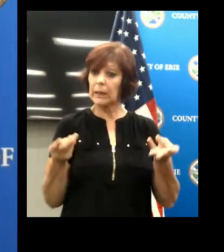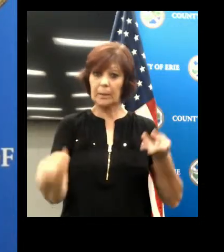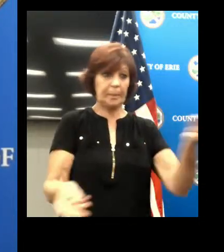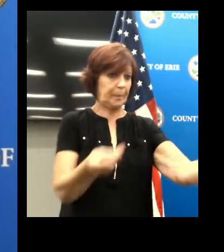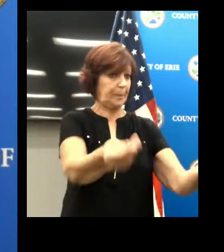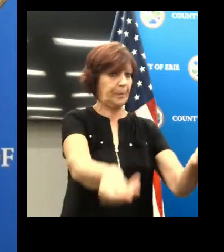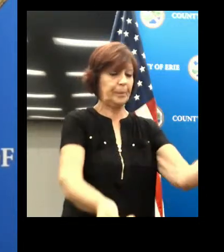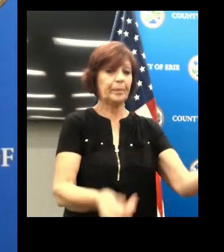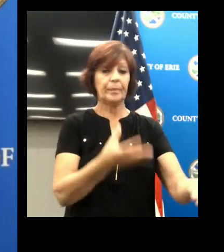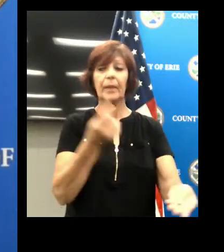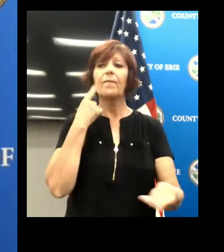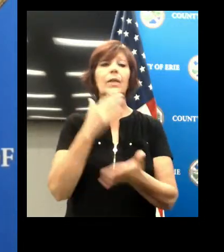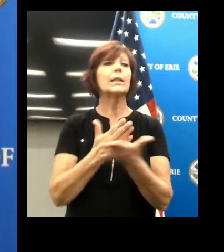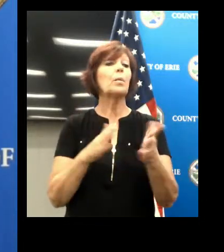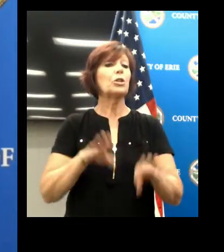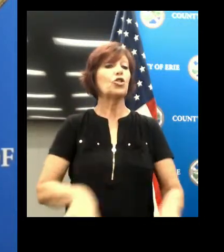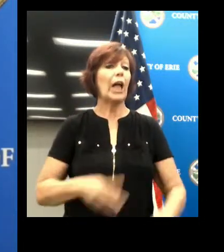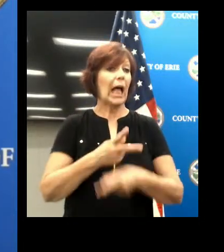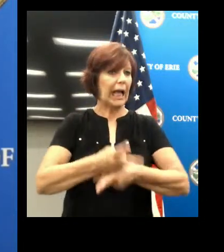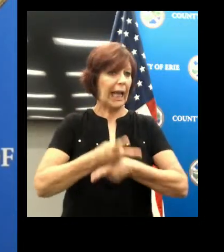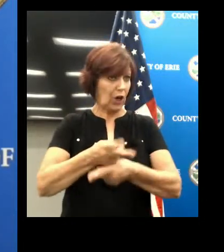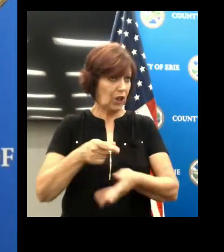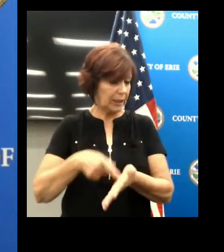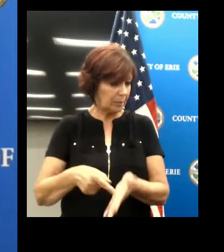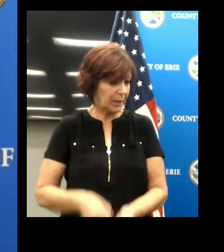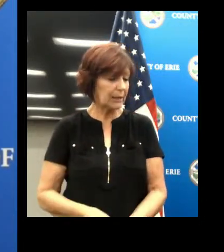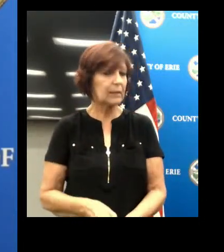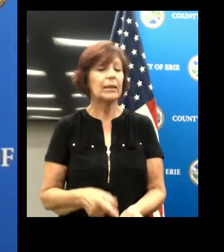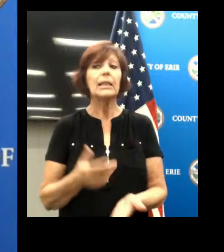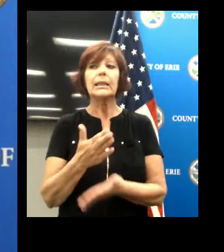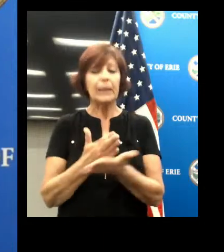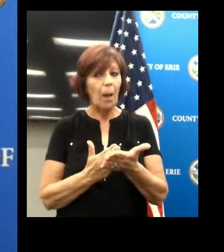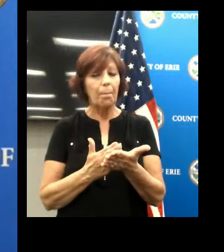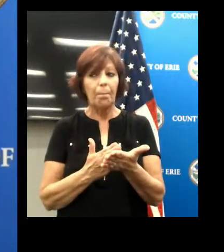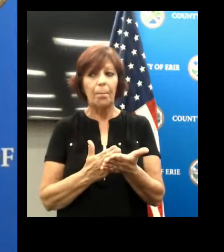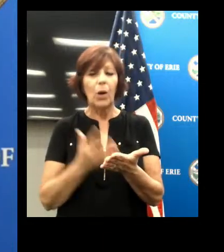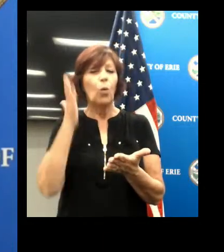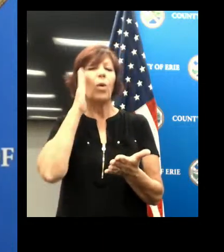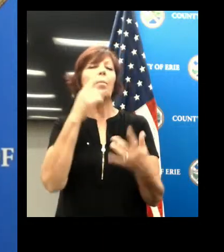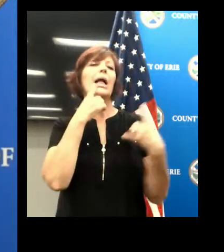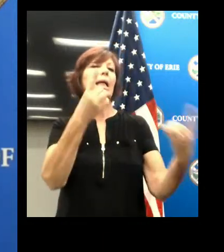also do it for certain child care expenses, not all child care expenses, but certain ones, and that's why we'll be